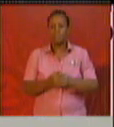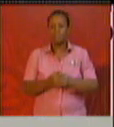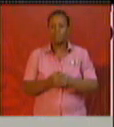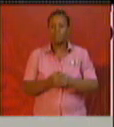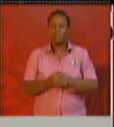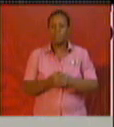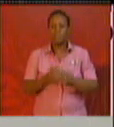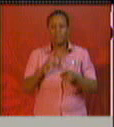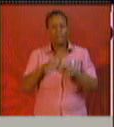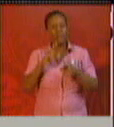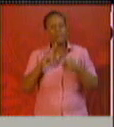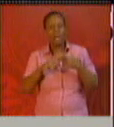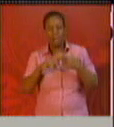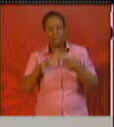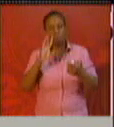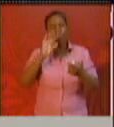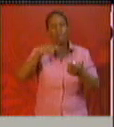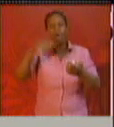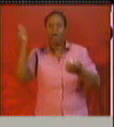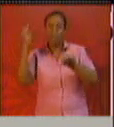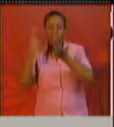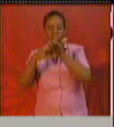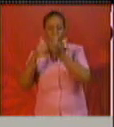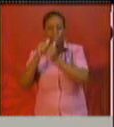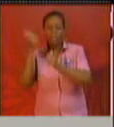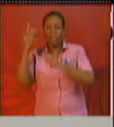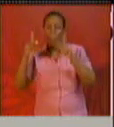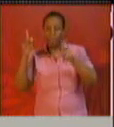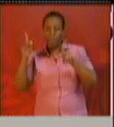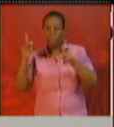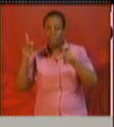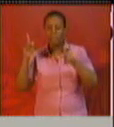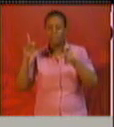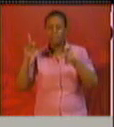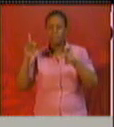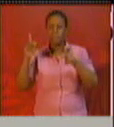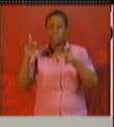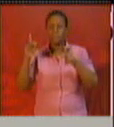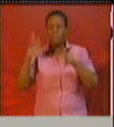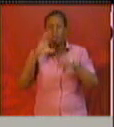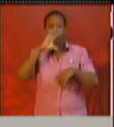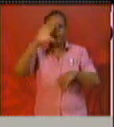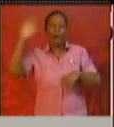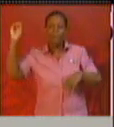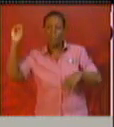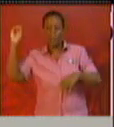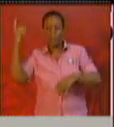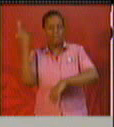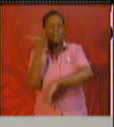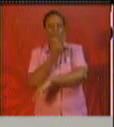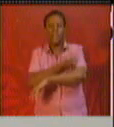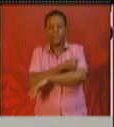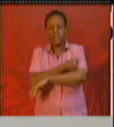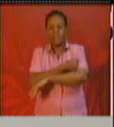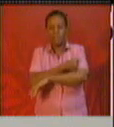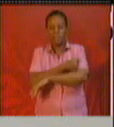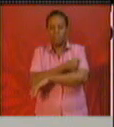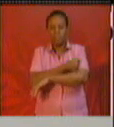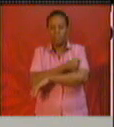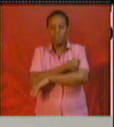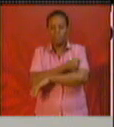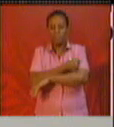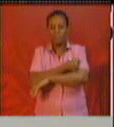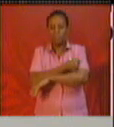bilateral discussions with individual vaccine providers with the objective of expanding the quantum